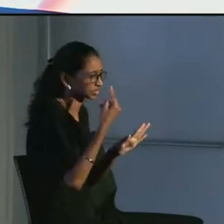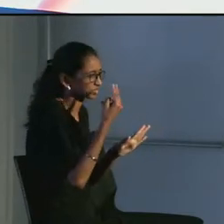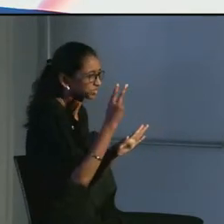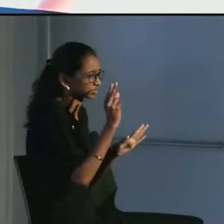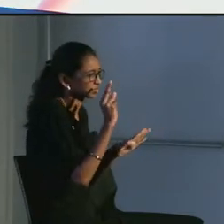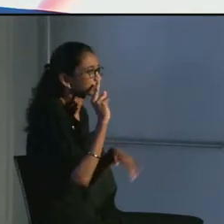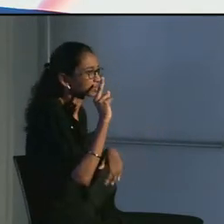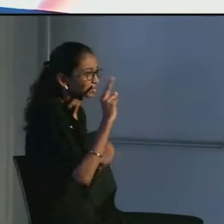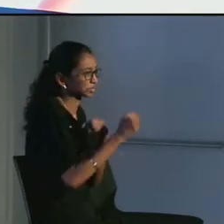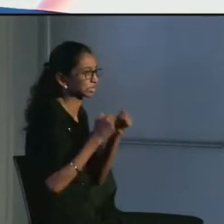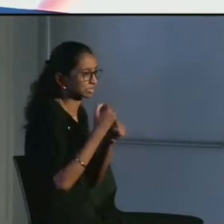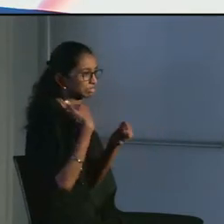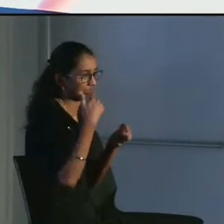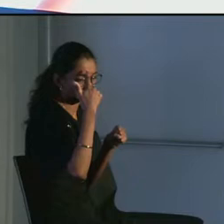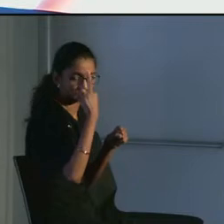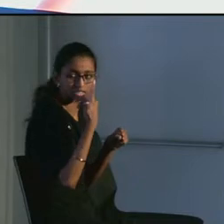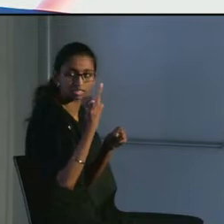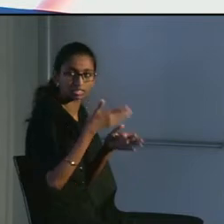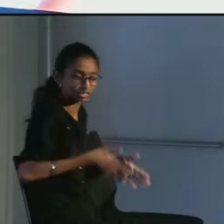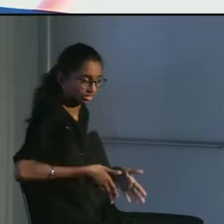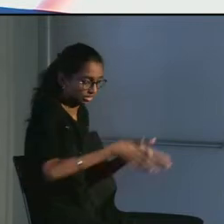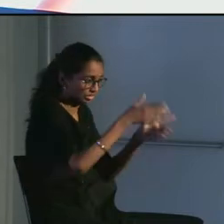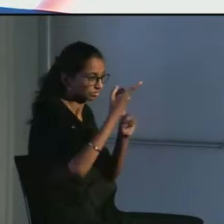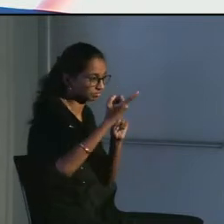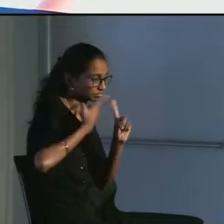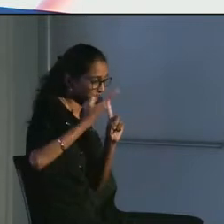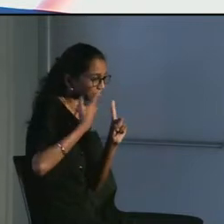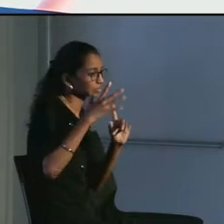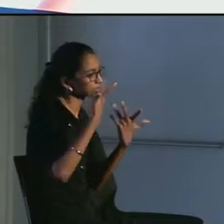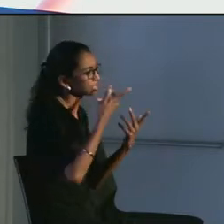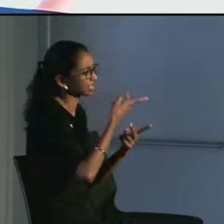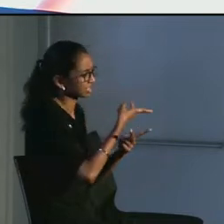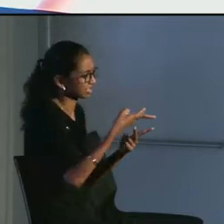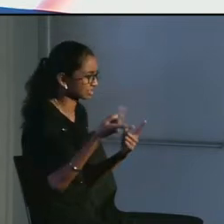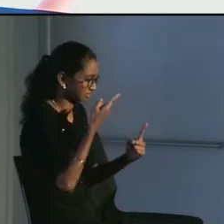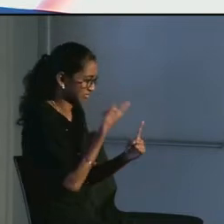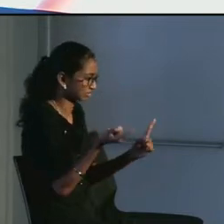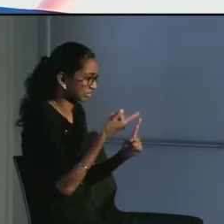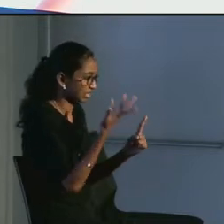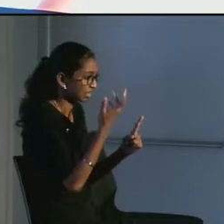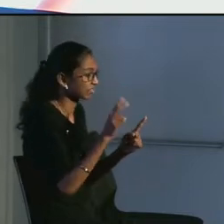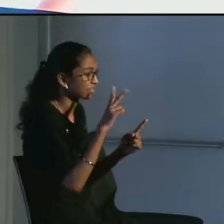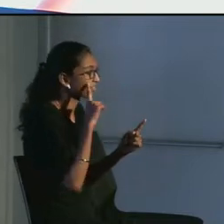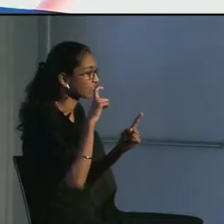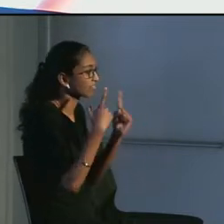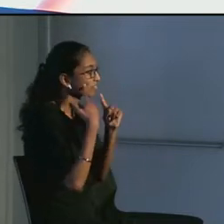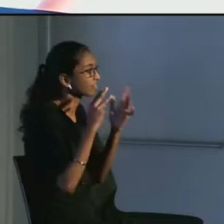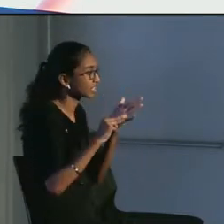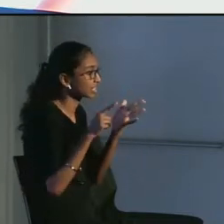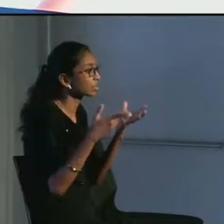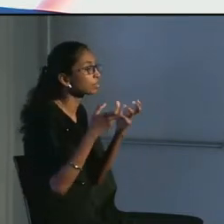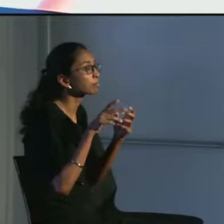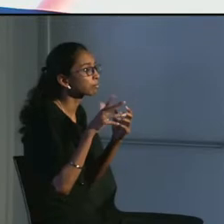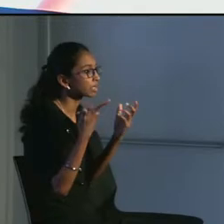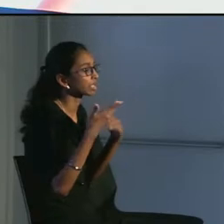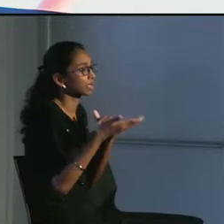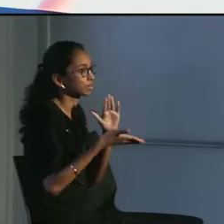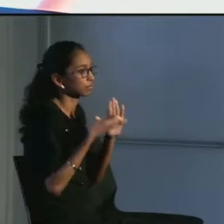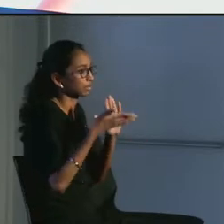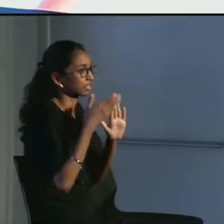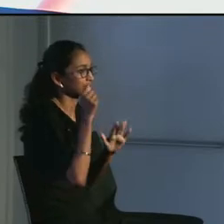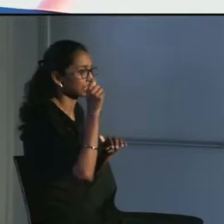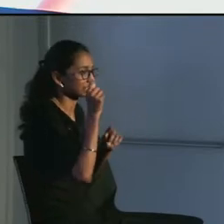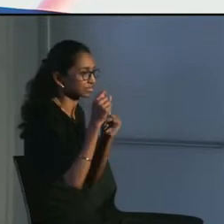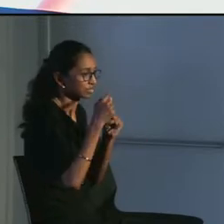it's street harassment or different aspects of violence that are justified to victim blame, is really building testimonies of